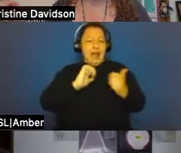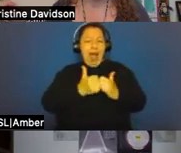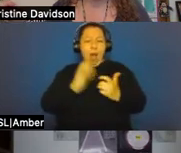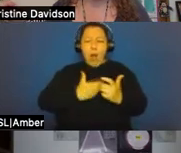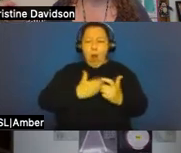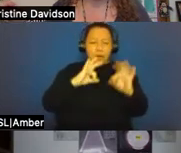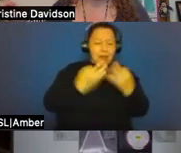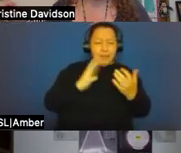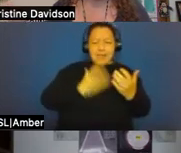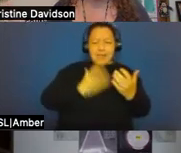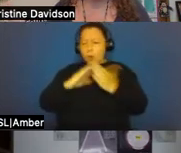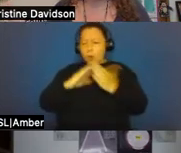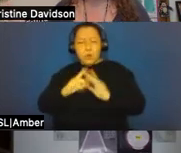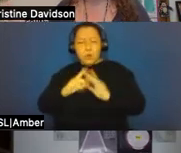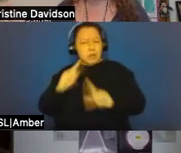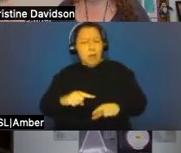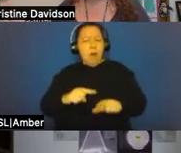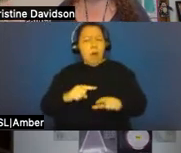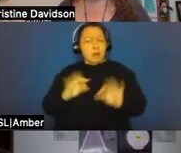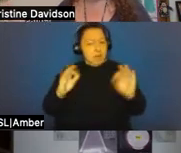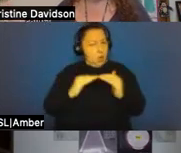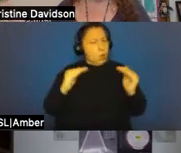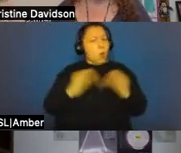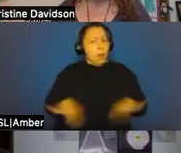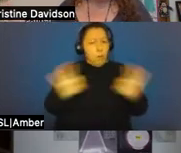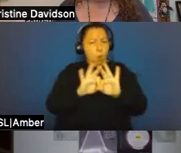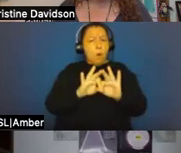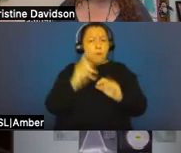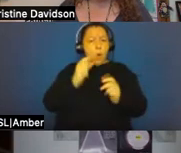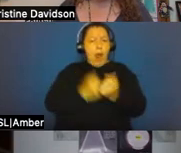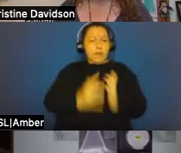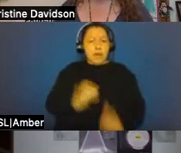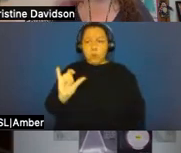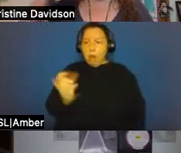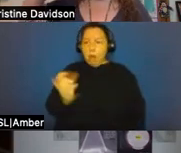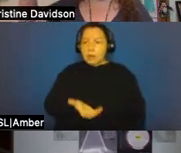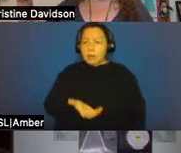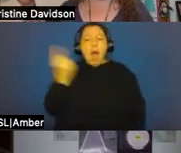as important as an advocate, yeah? And always be thinking about how